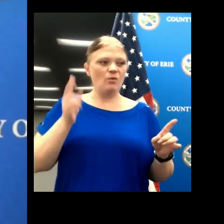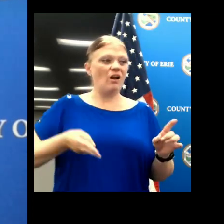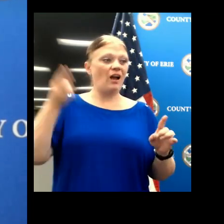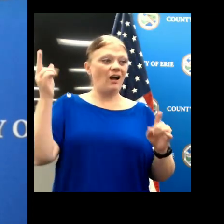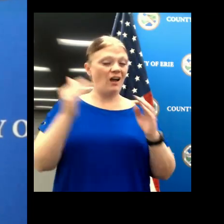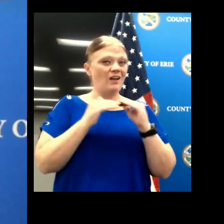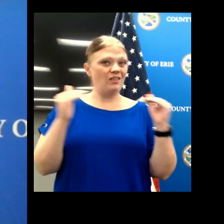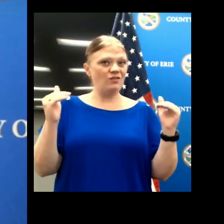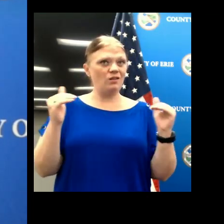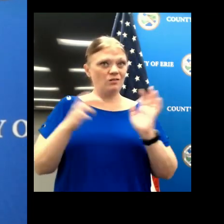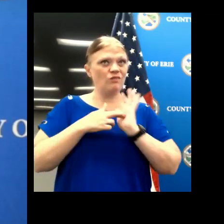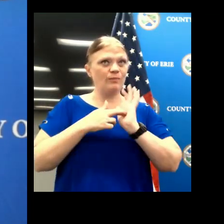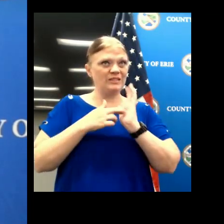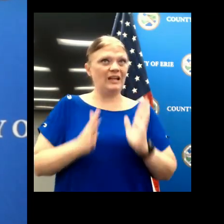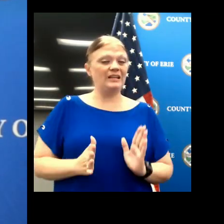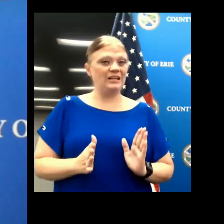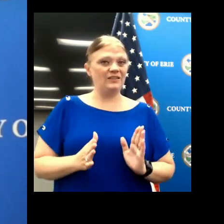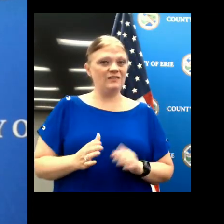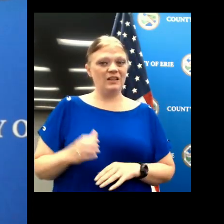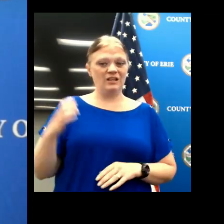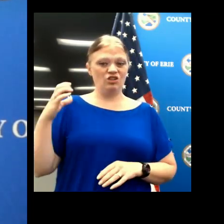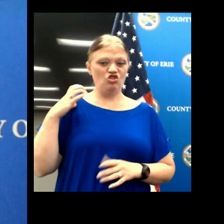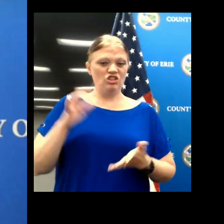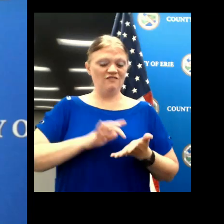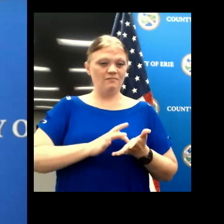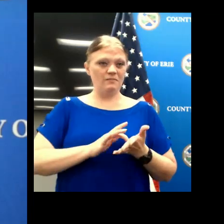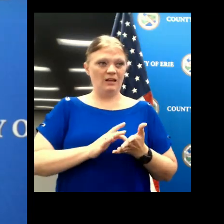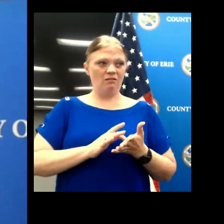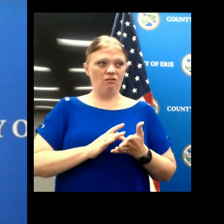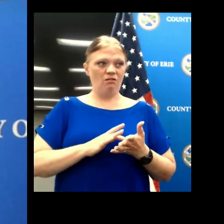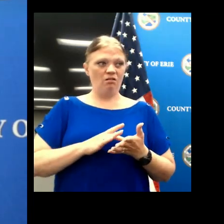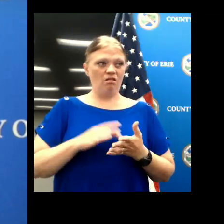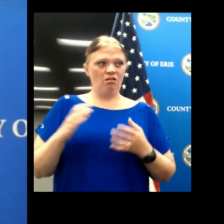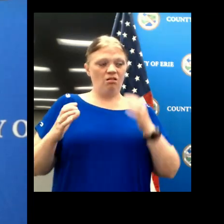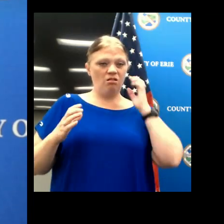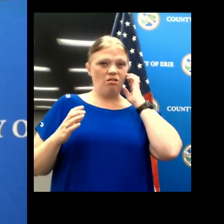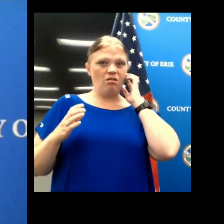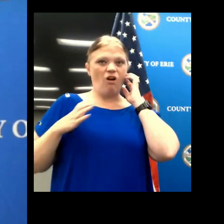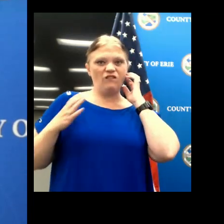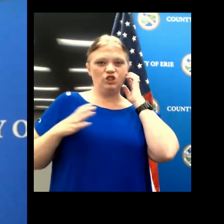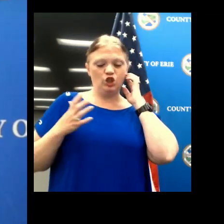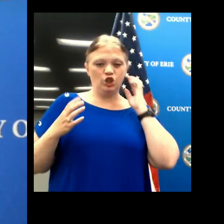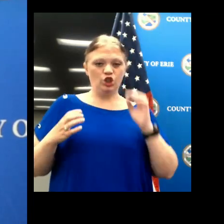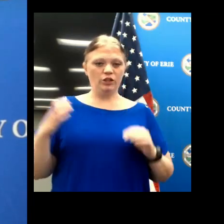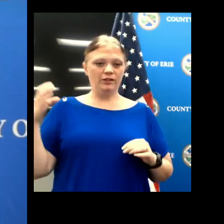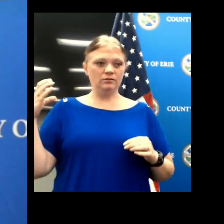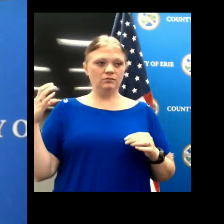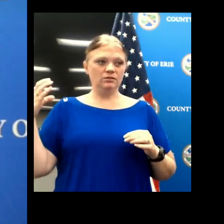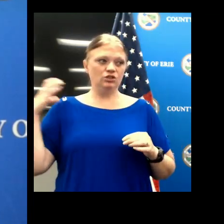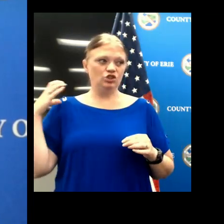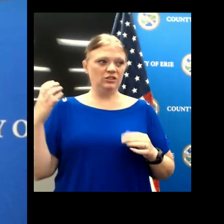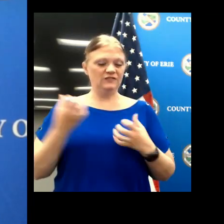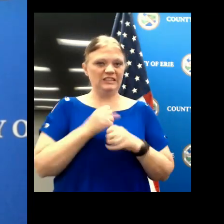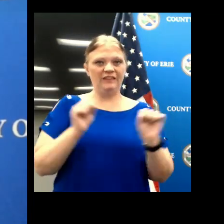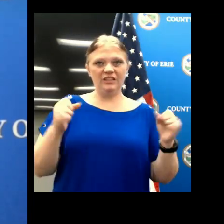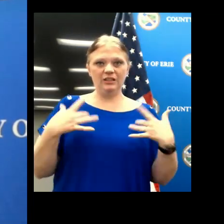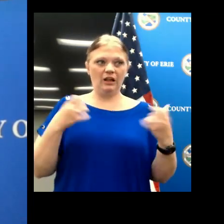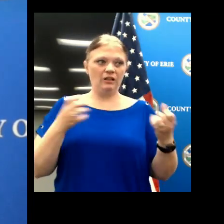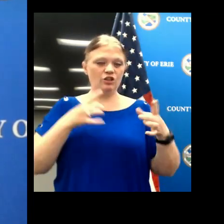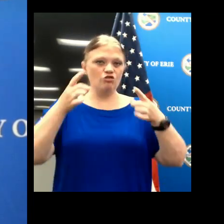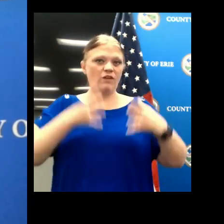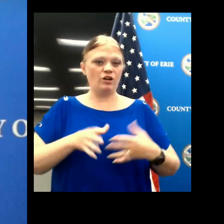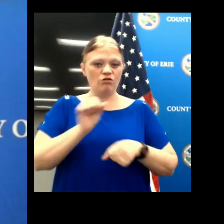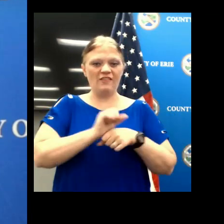high-level representatives. The chief medical officer for Major League Baseball, the chief safety officer for Major League Baseball, the director of